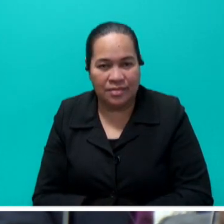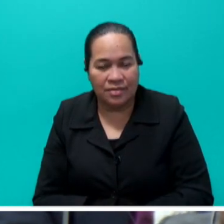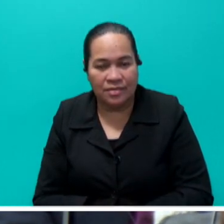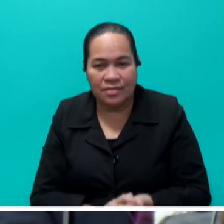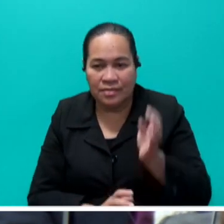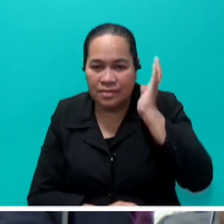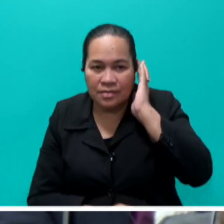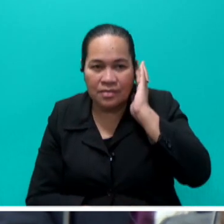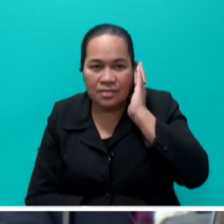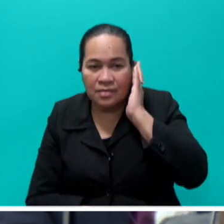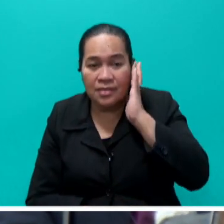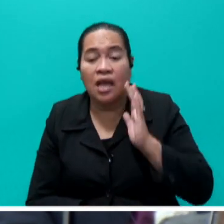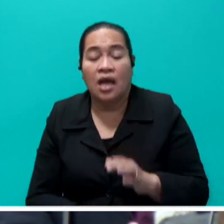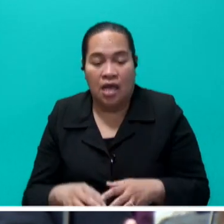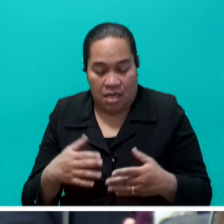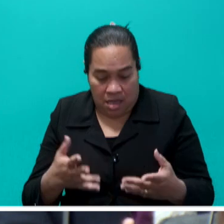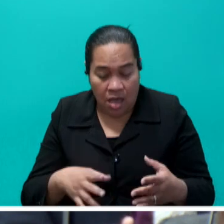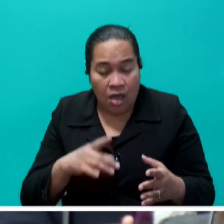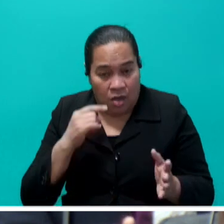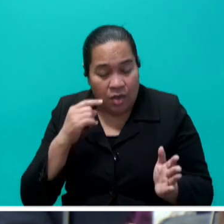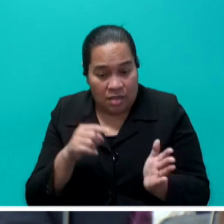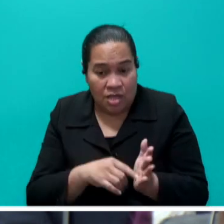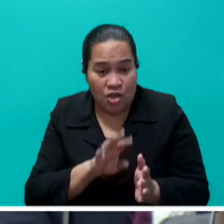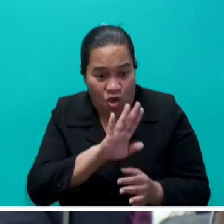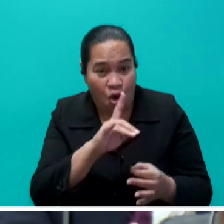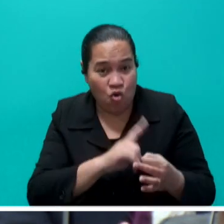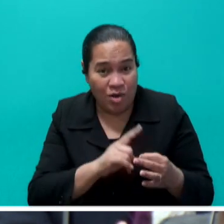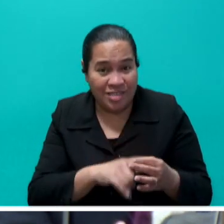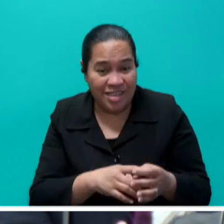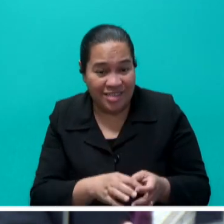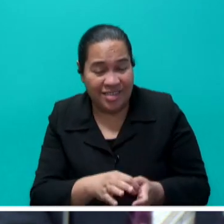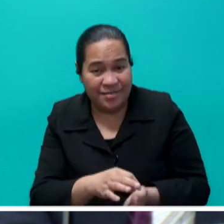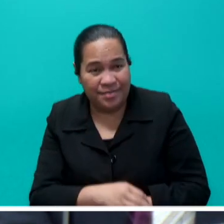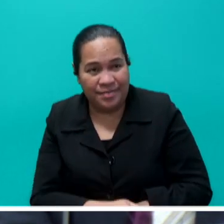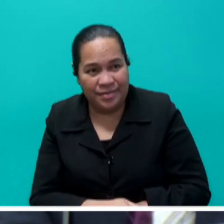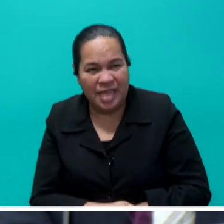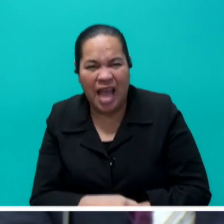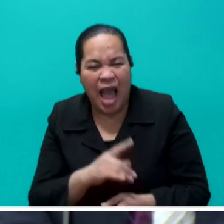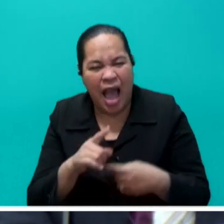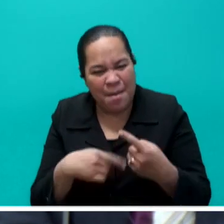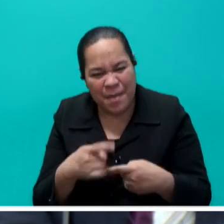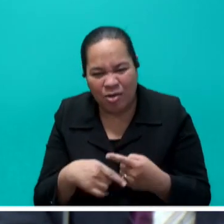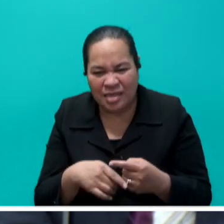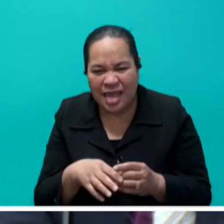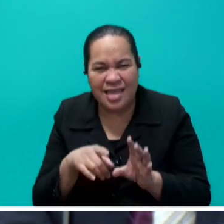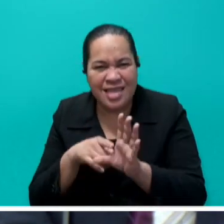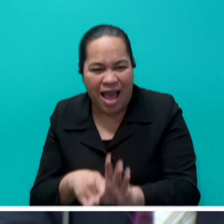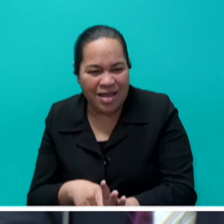while enforcing this section, as the question suggests, of the Minor Offences Act